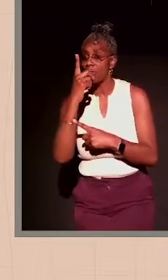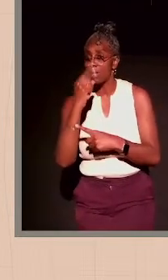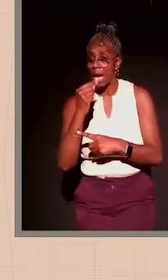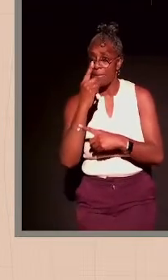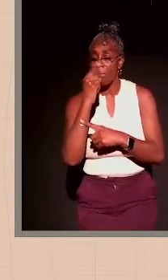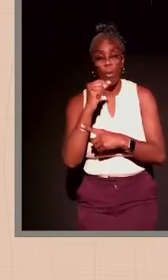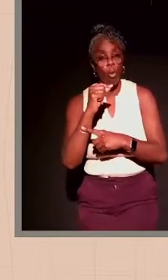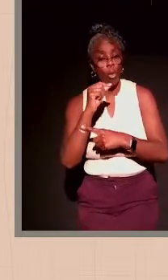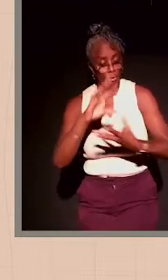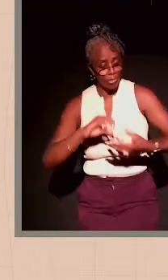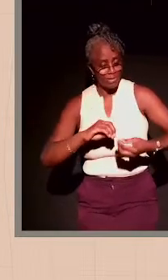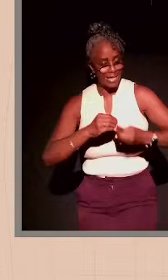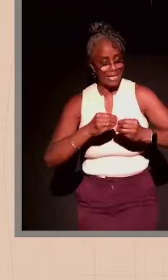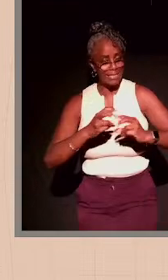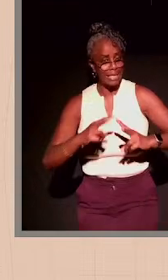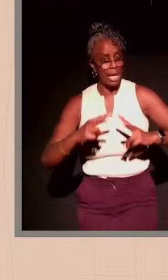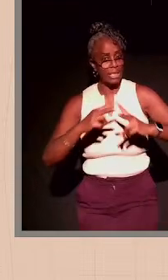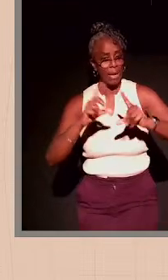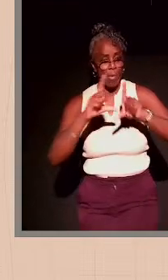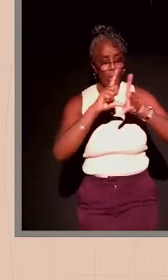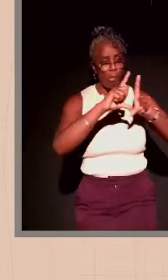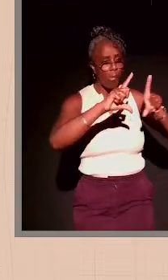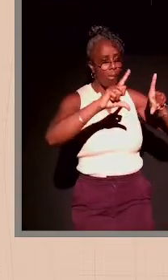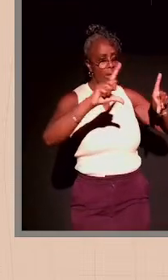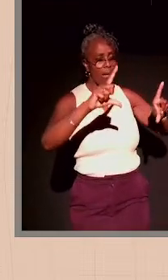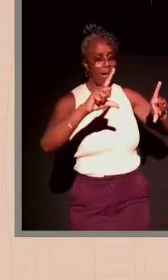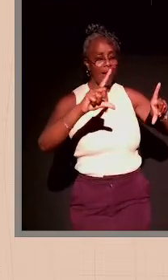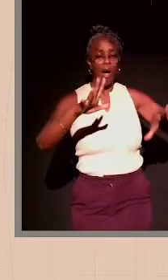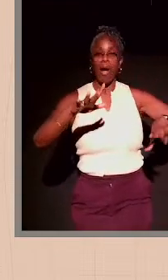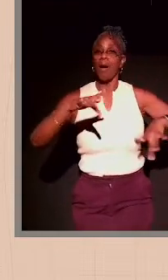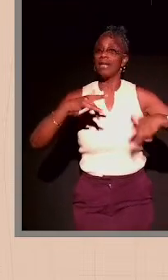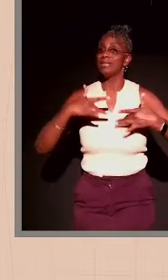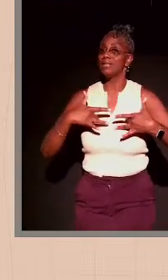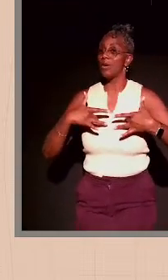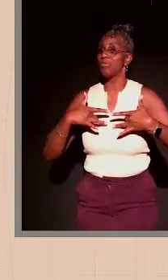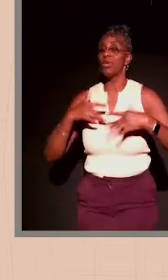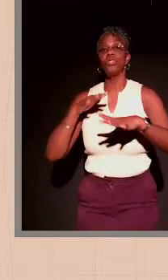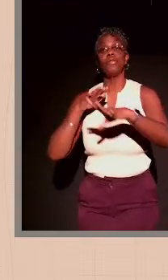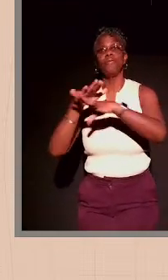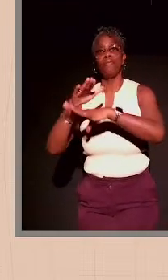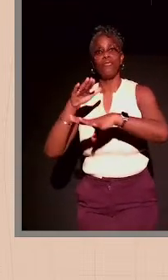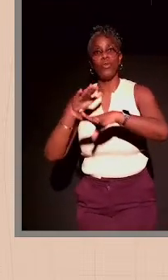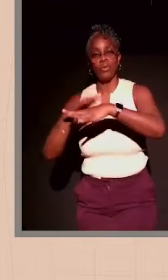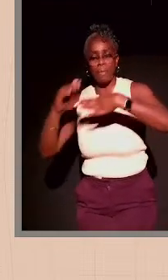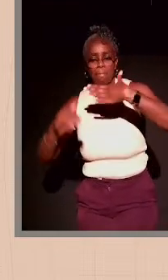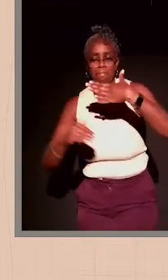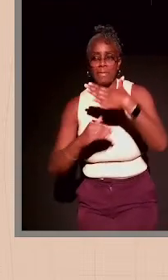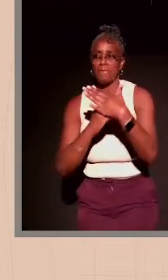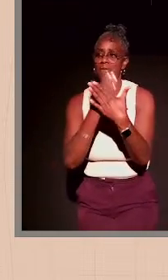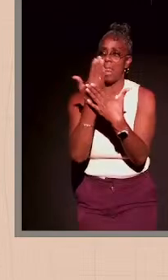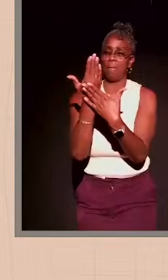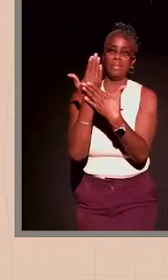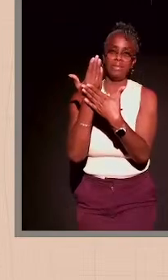wide. And I look forward to future developments.